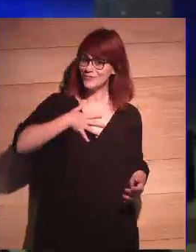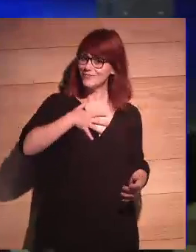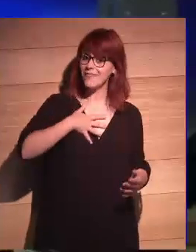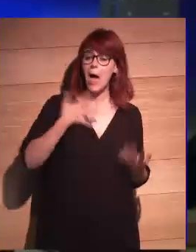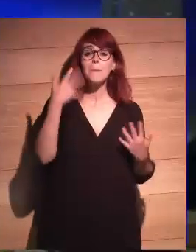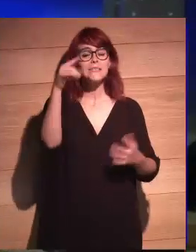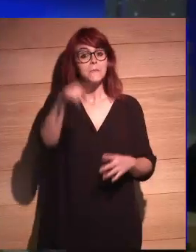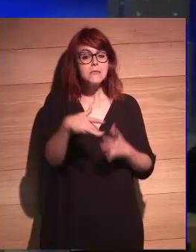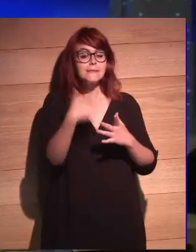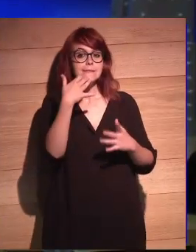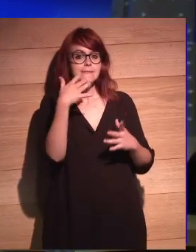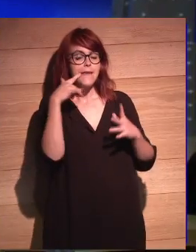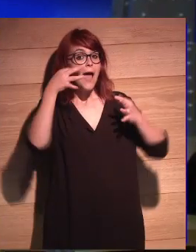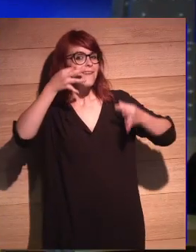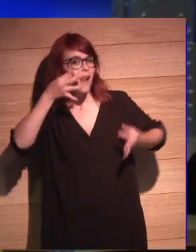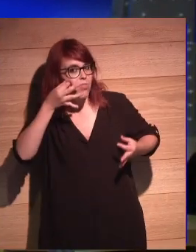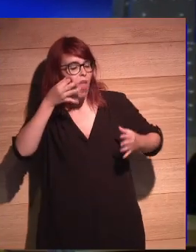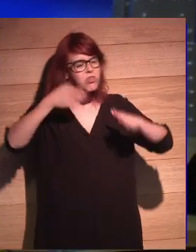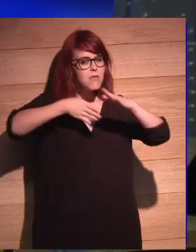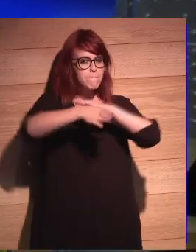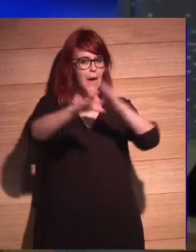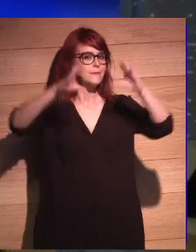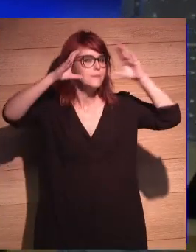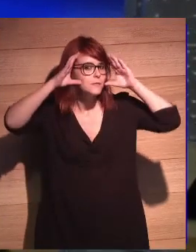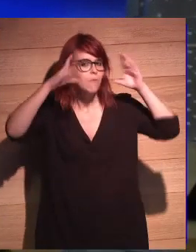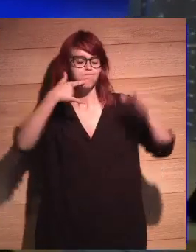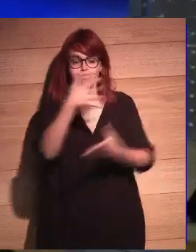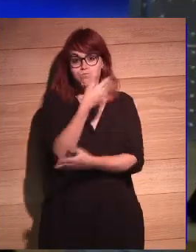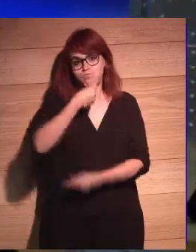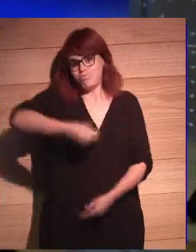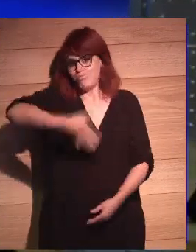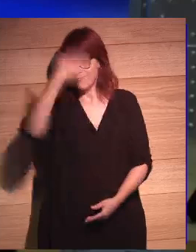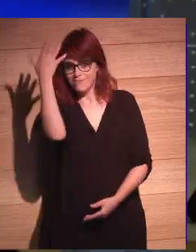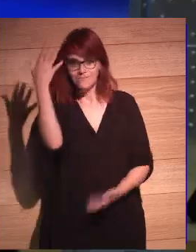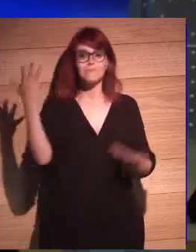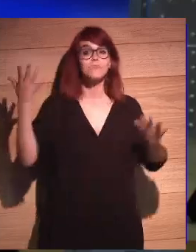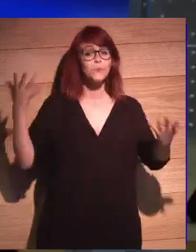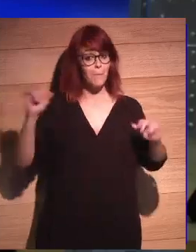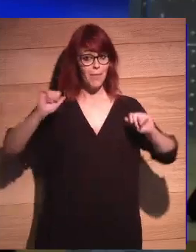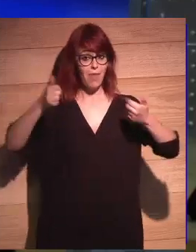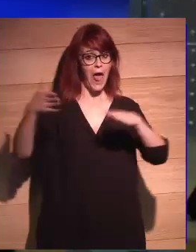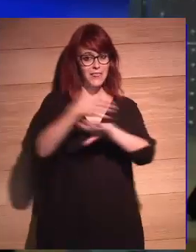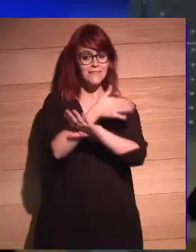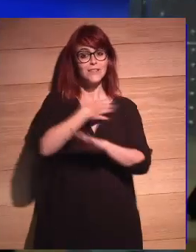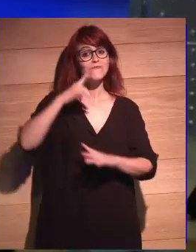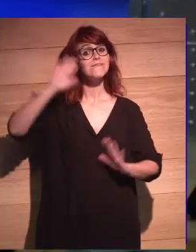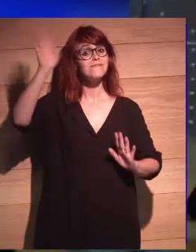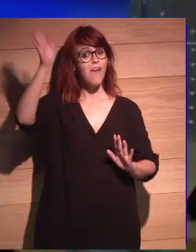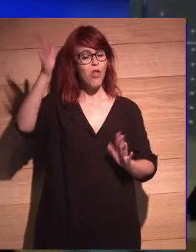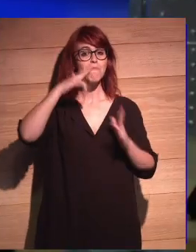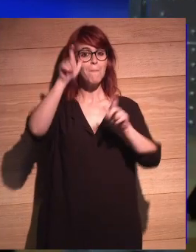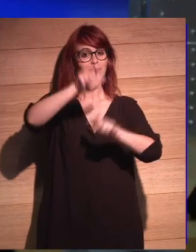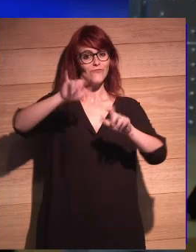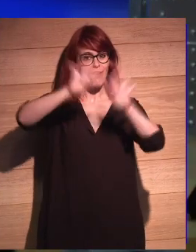be cool, we're going to have a nice time, and if we learn something about immersive realities, that's just